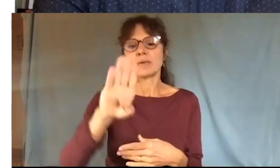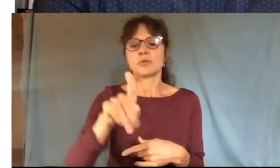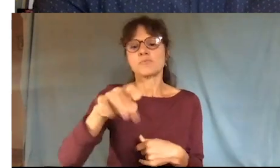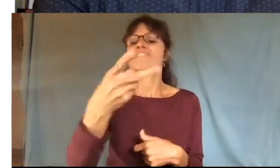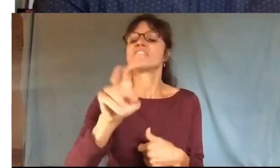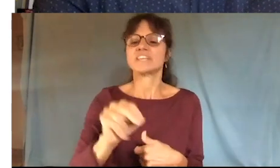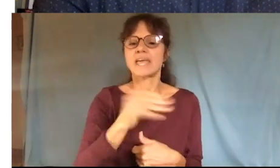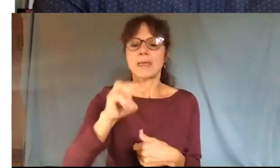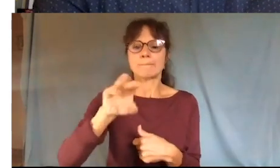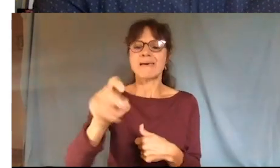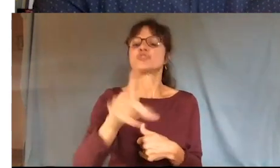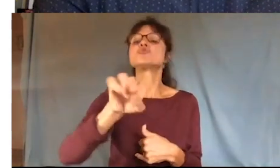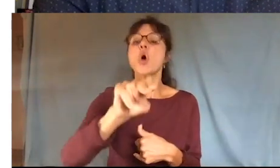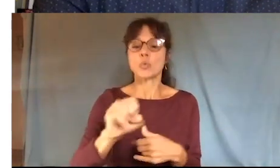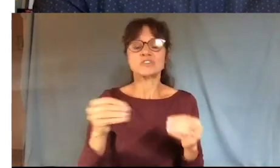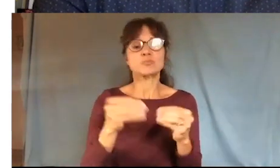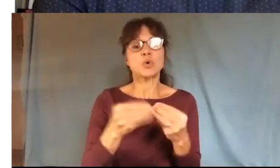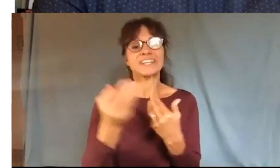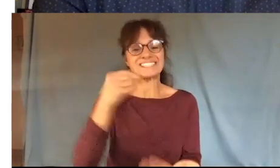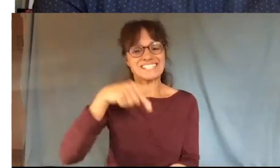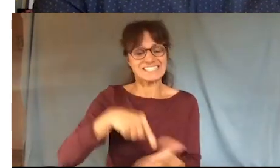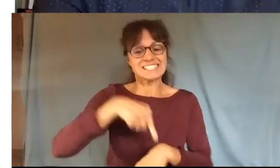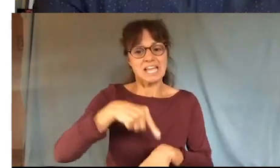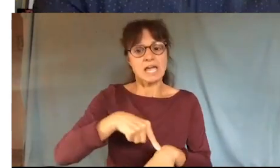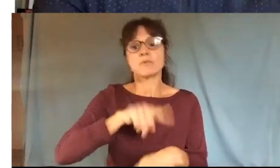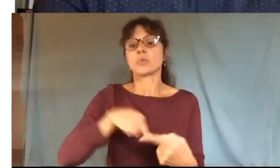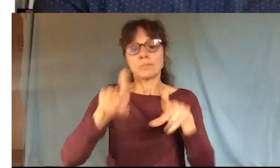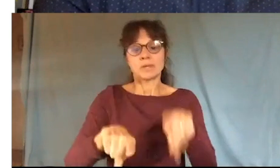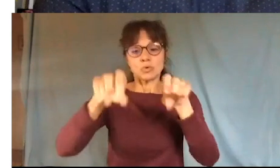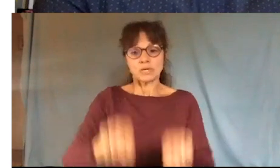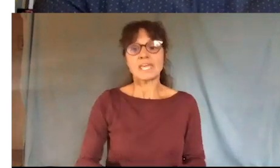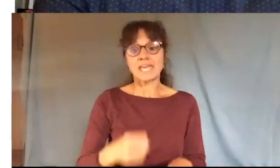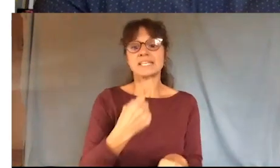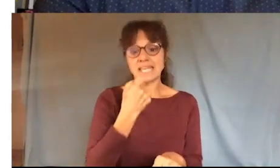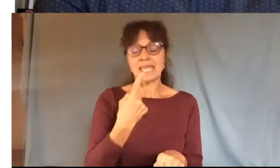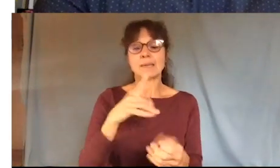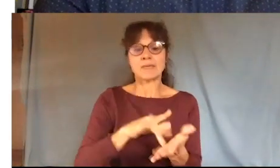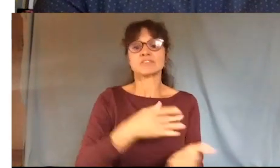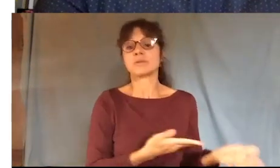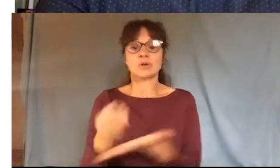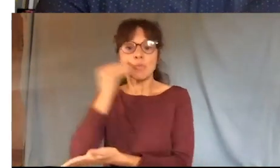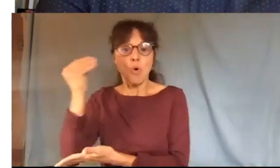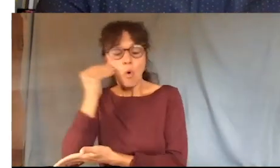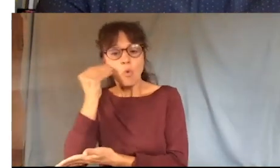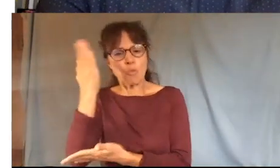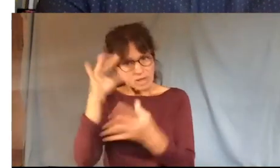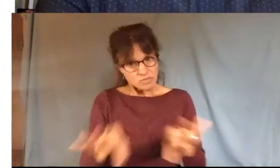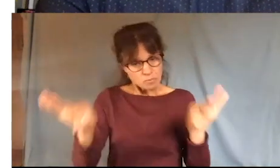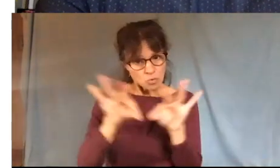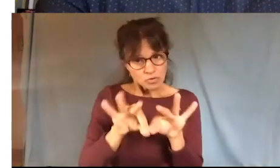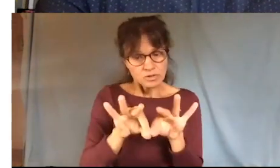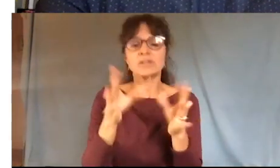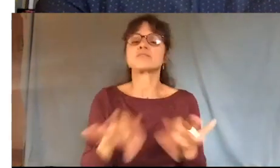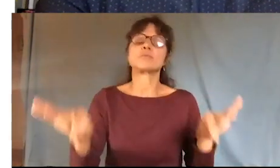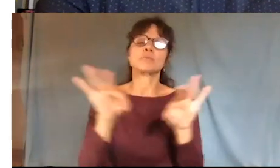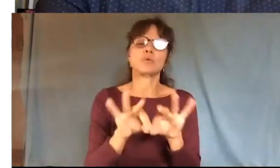methadone is much easier in the COVID-19 era, where people are actually able to take their medications home. Why this is important? It's